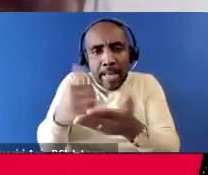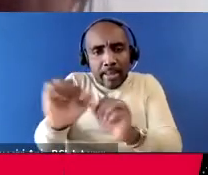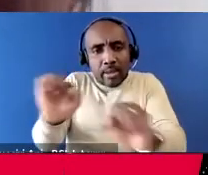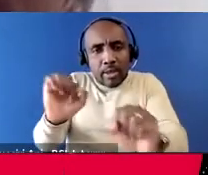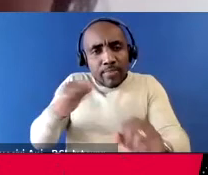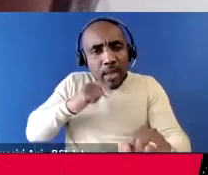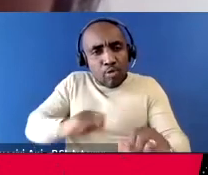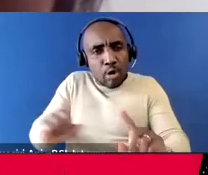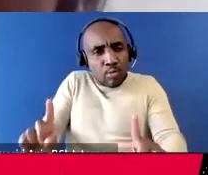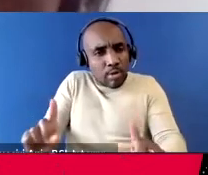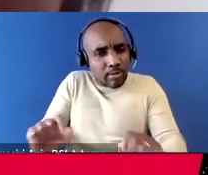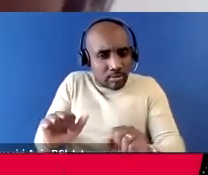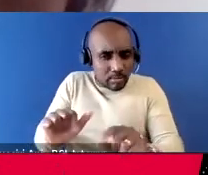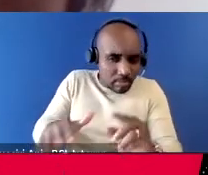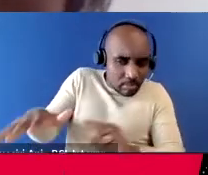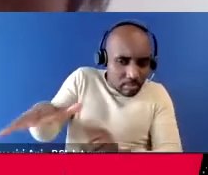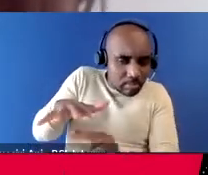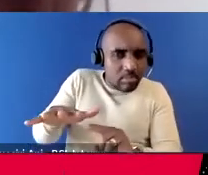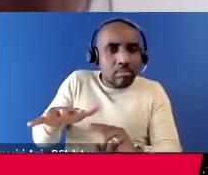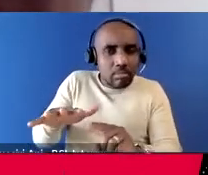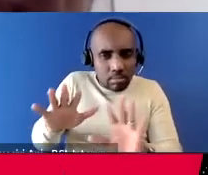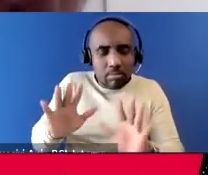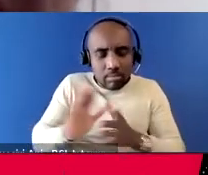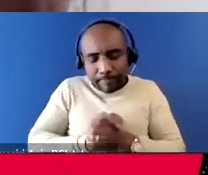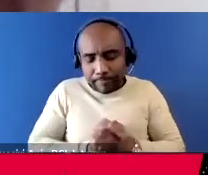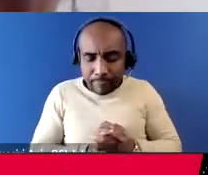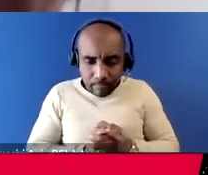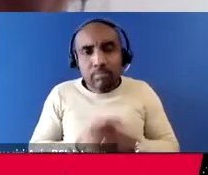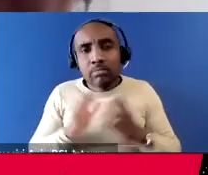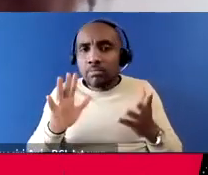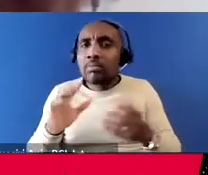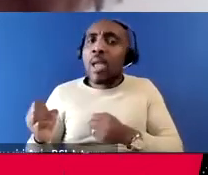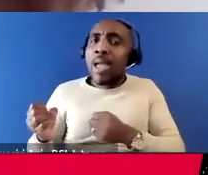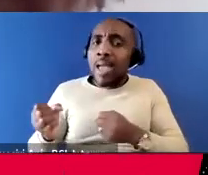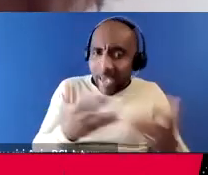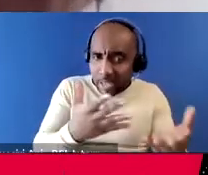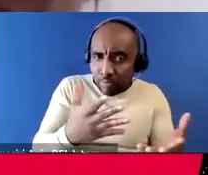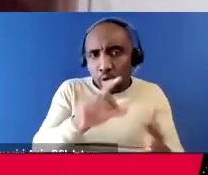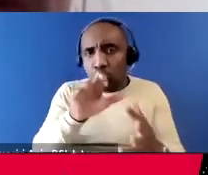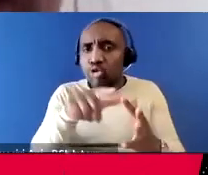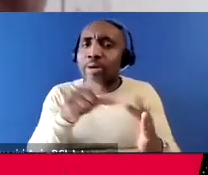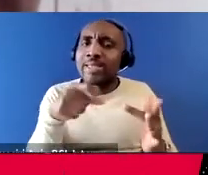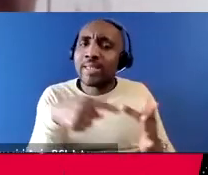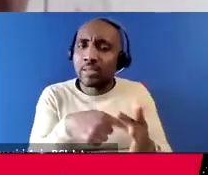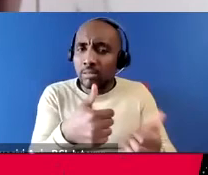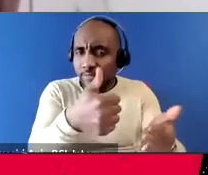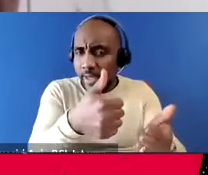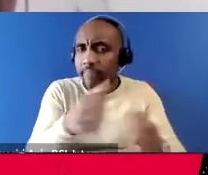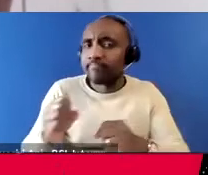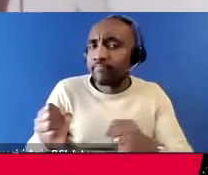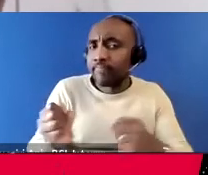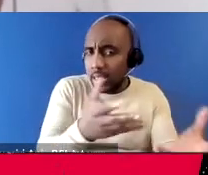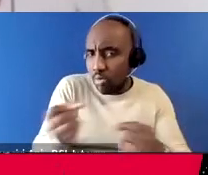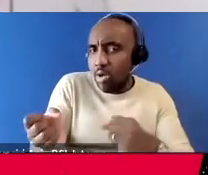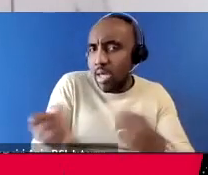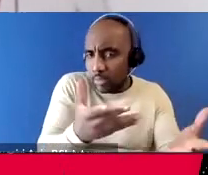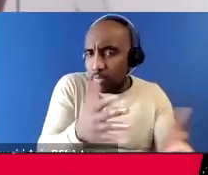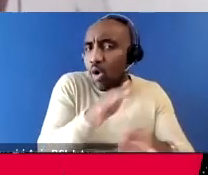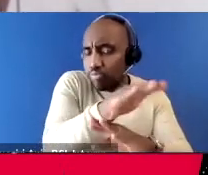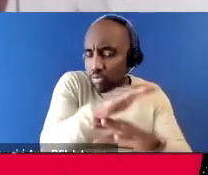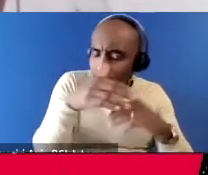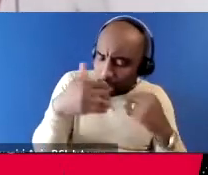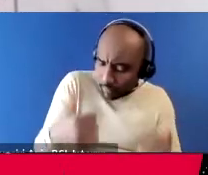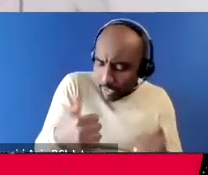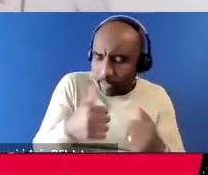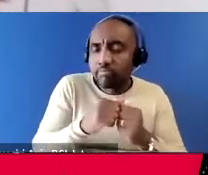sort of the state backing up the arms industry and facilitating it, making its deals and